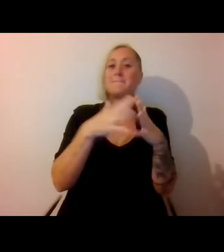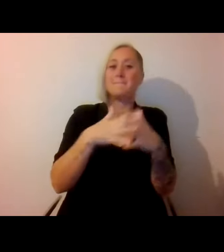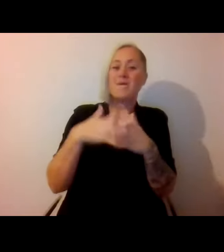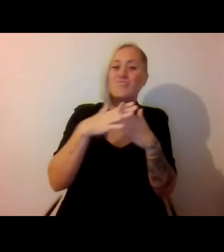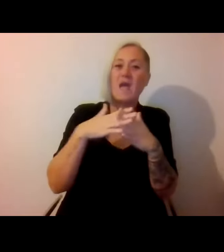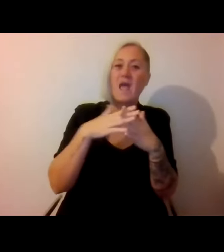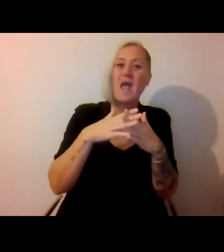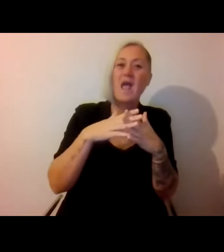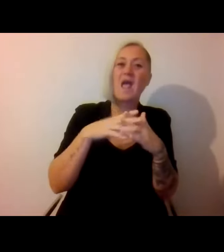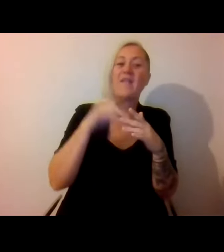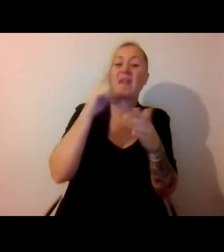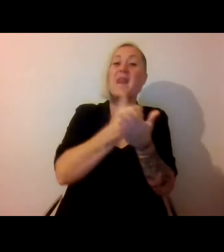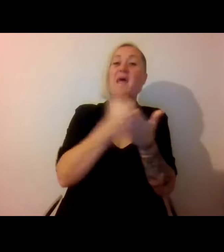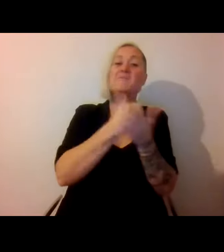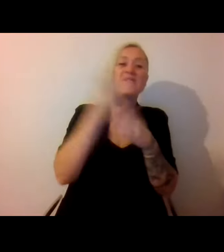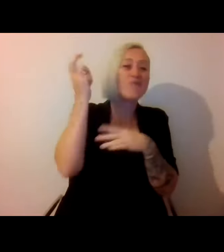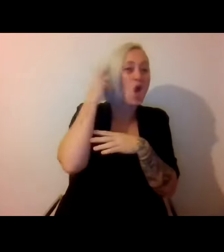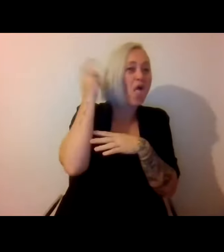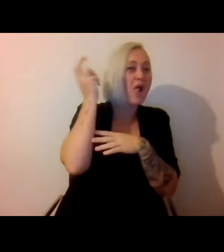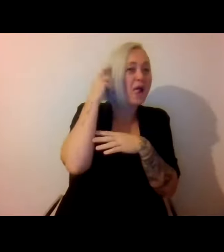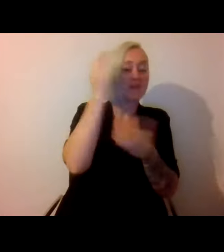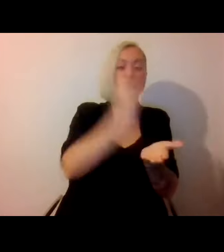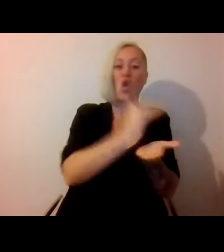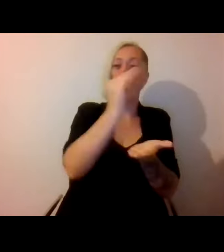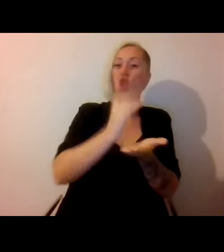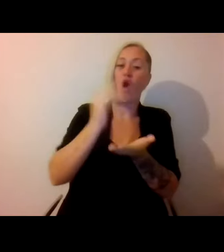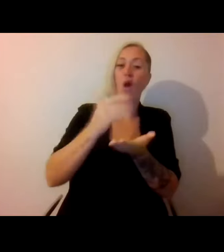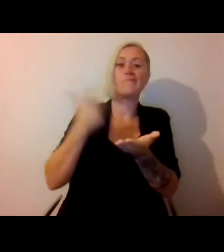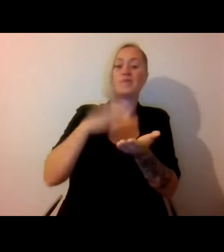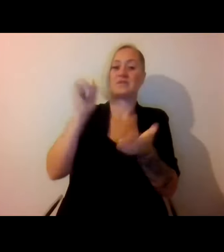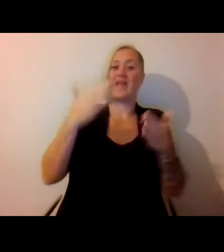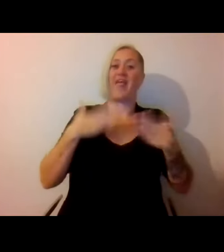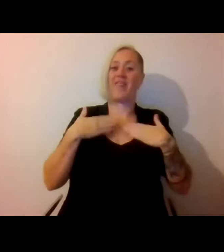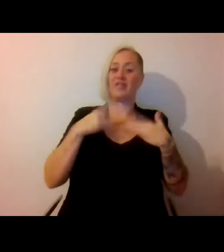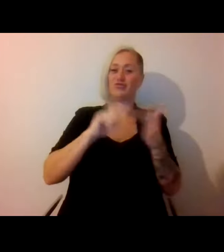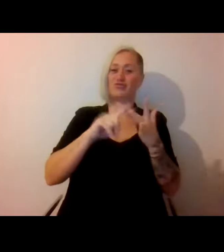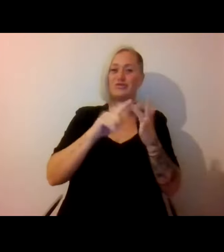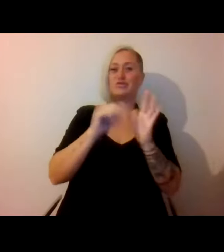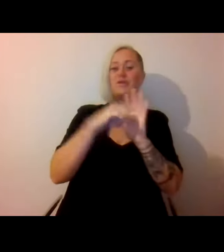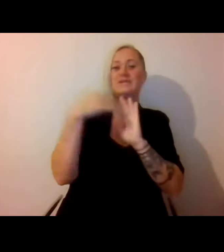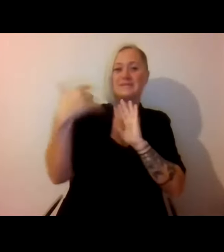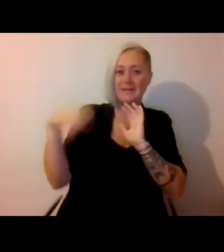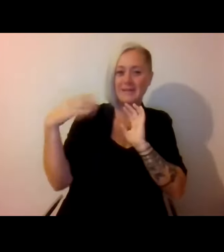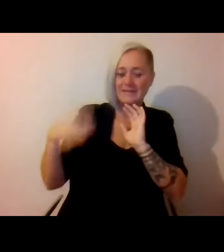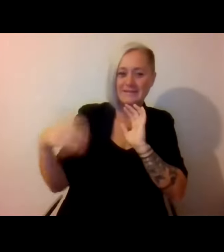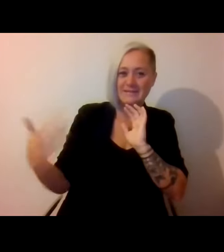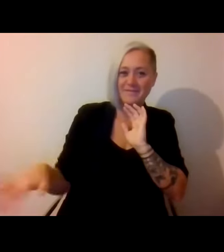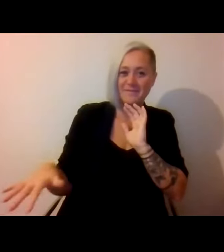implants are low, because the health insurance is so expensive, but we have so much here.